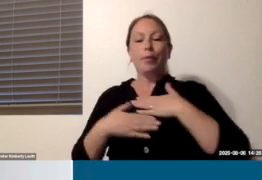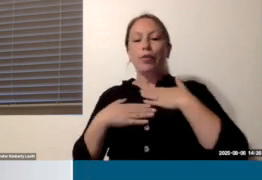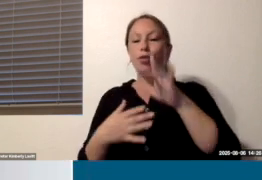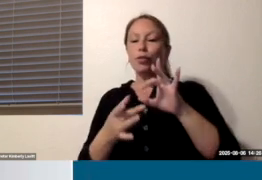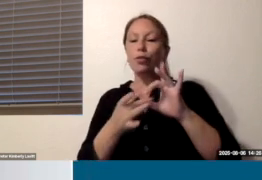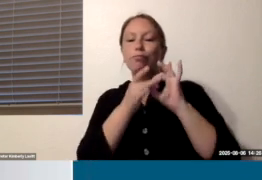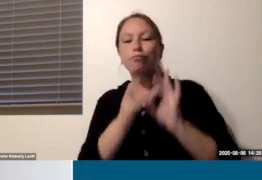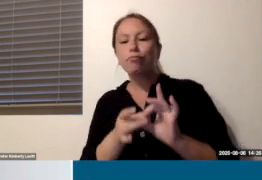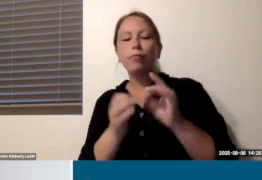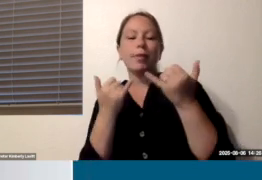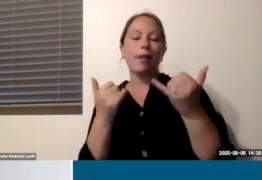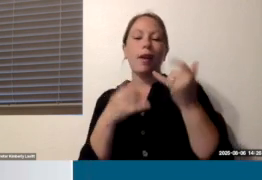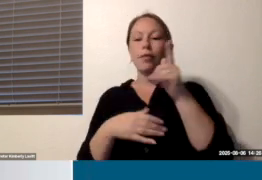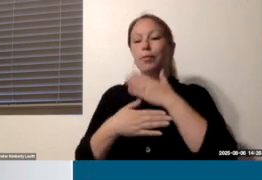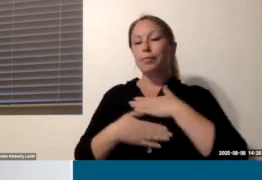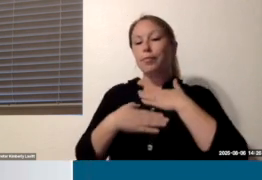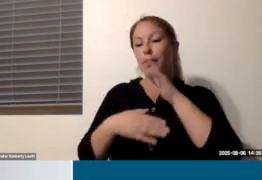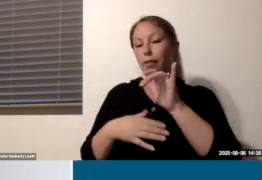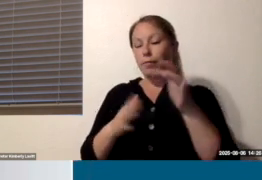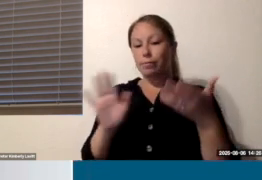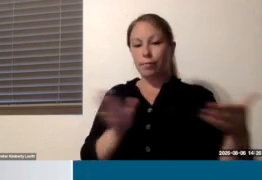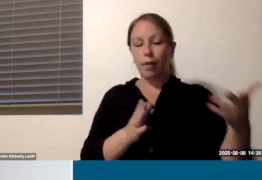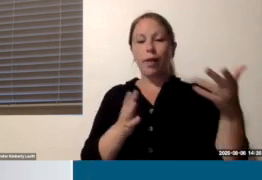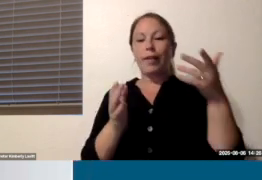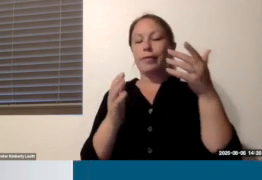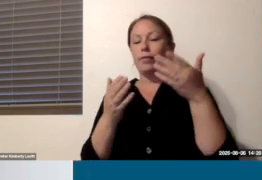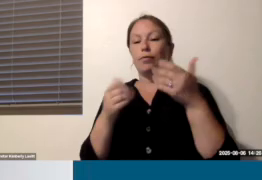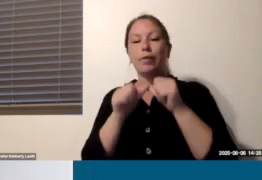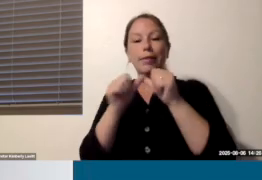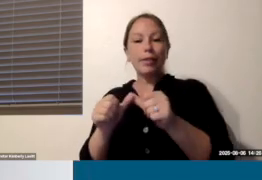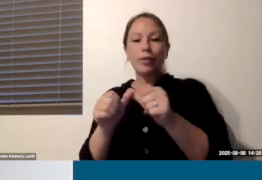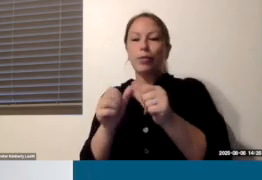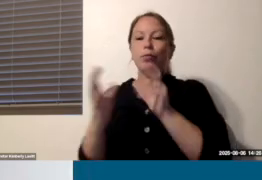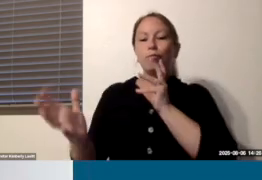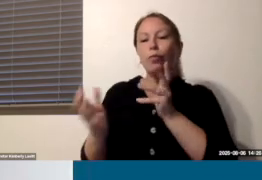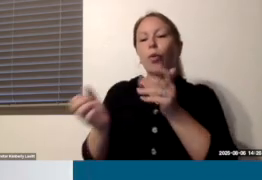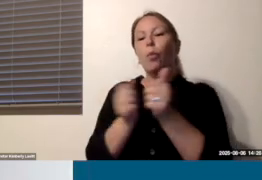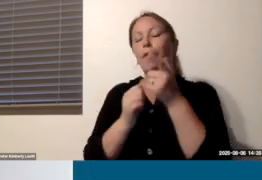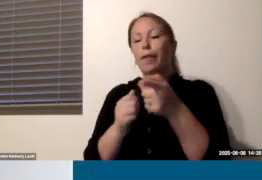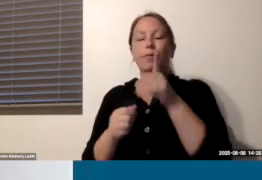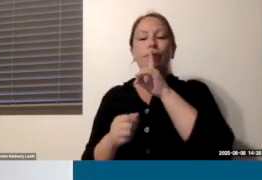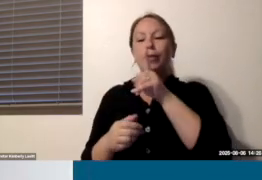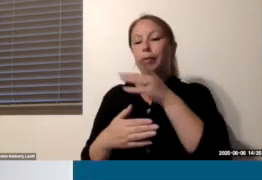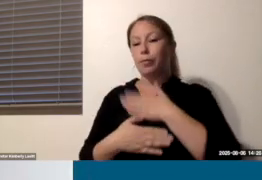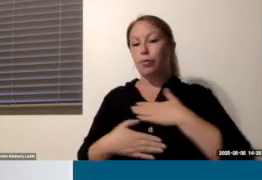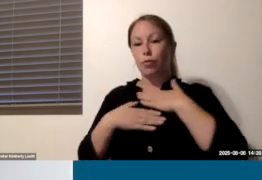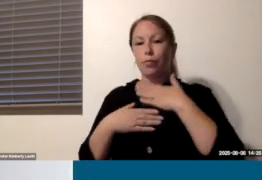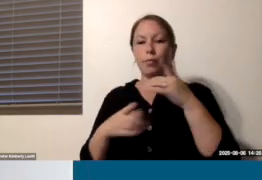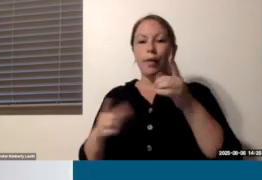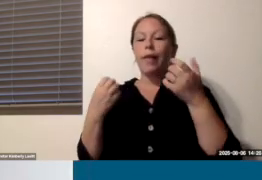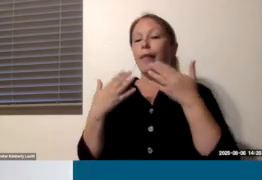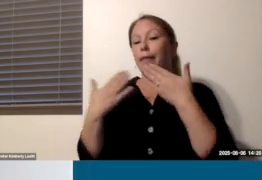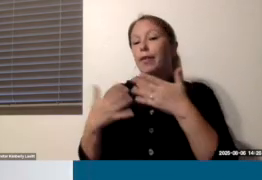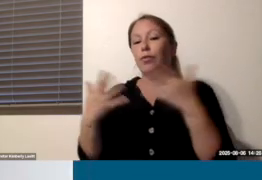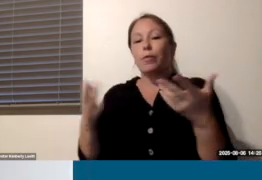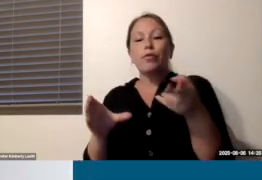funding plan, and we look forward to continuing to collaborate with you. So it's really been a pleasure to facilitate today's meeting. Thanks so much for joining us,